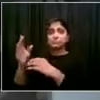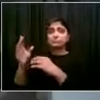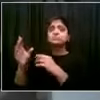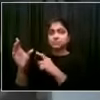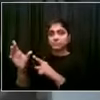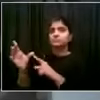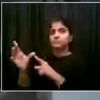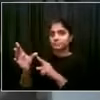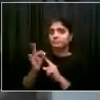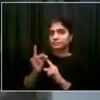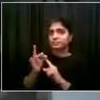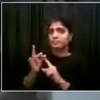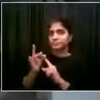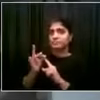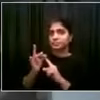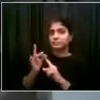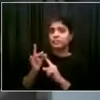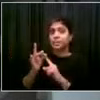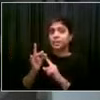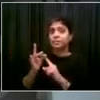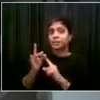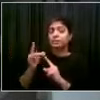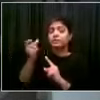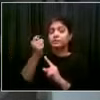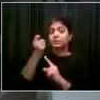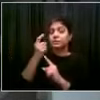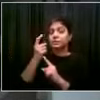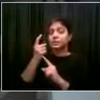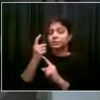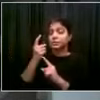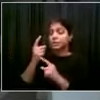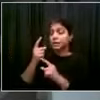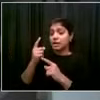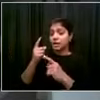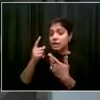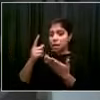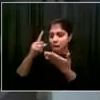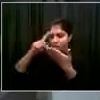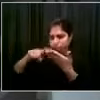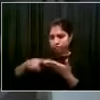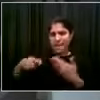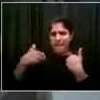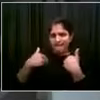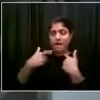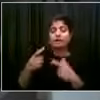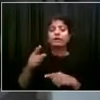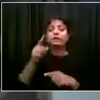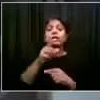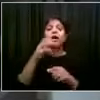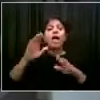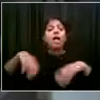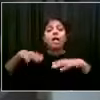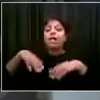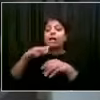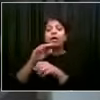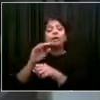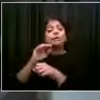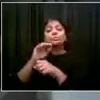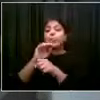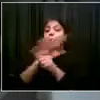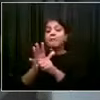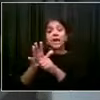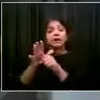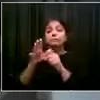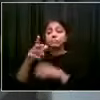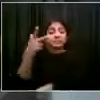do not perform at the level of telling you whether you're fully protected. So there may be some point in the future where we can use prior